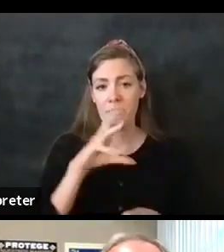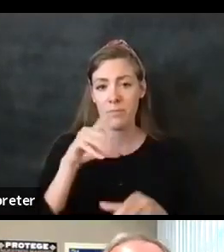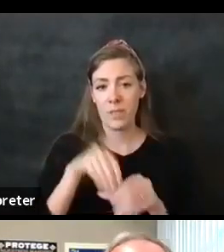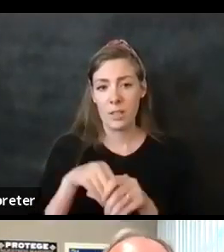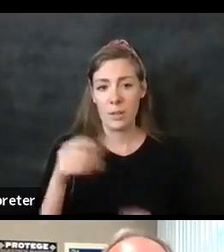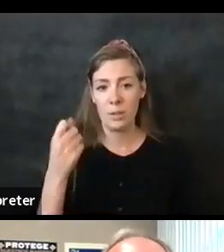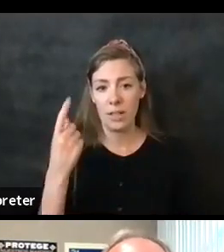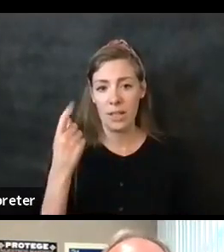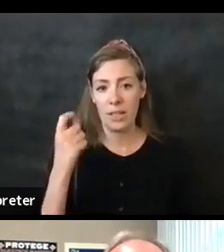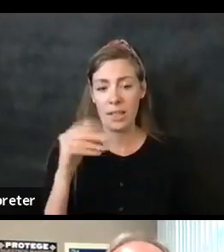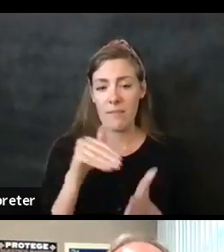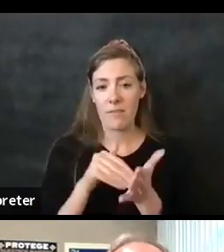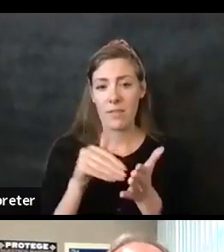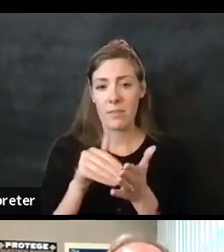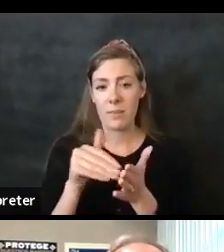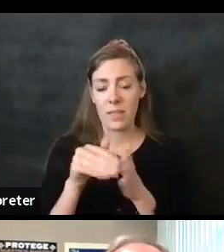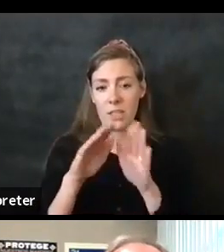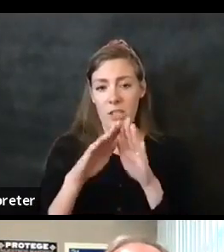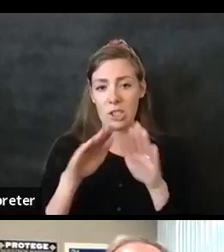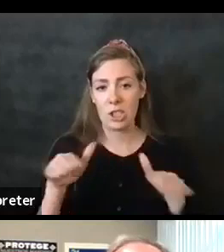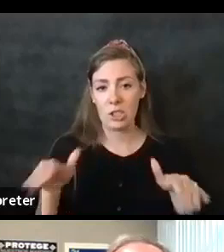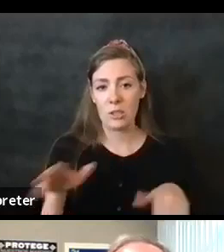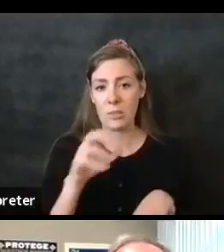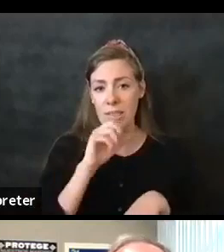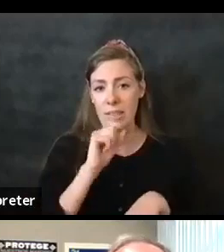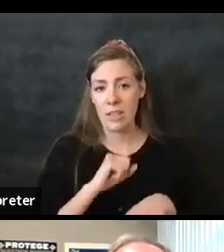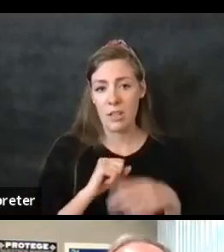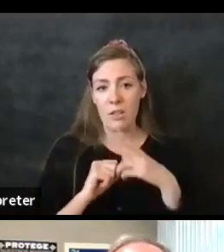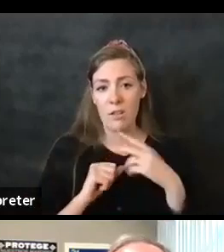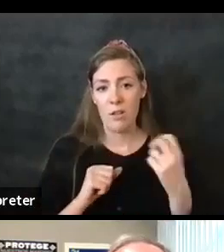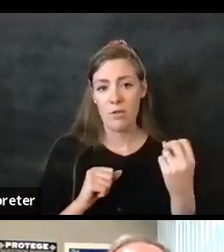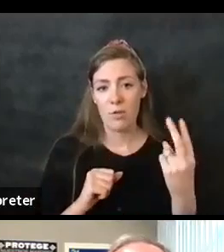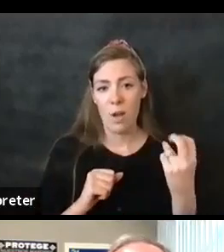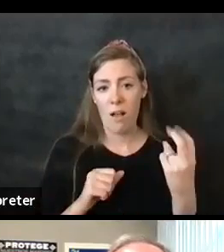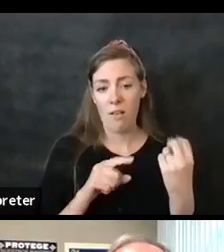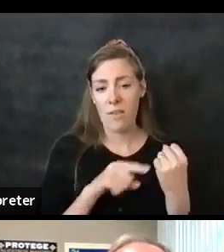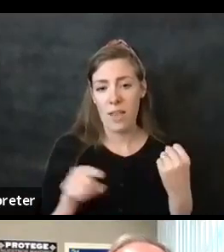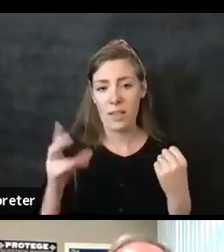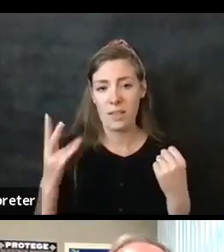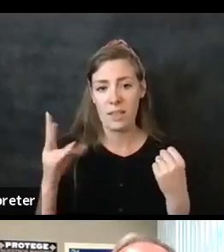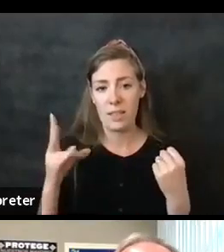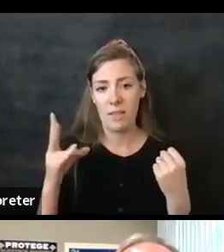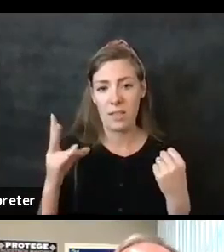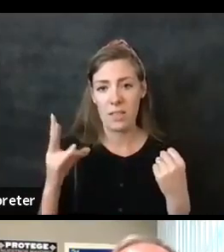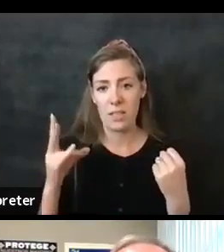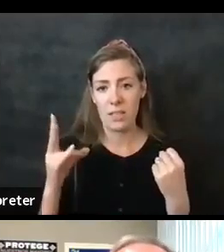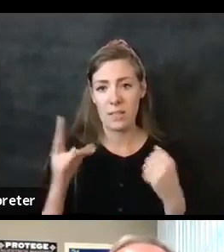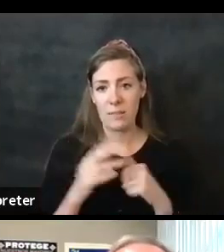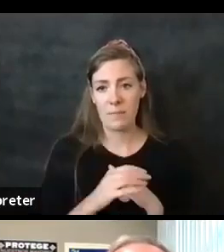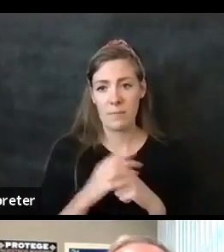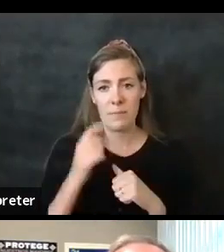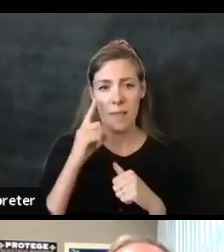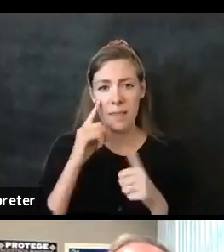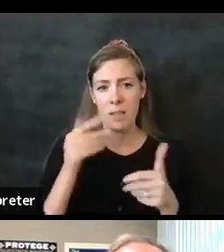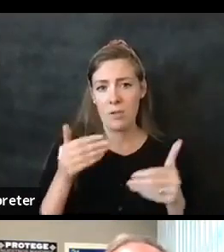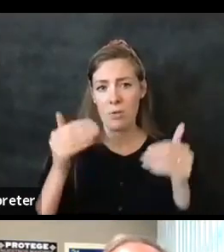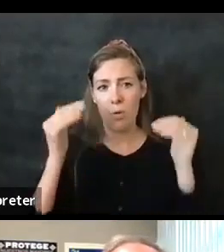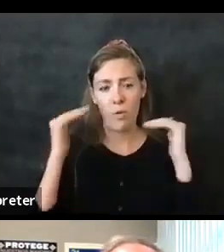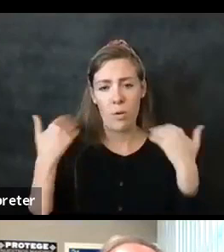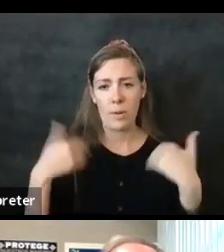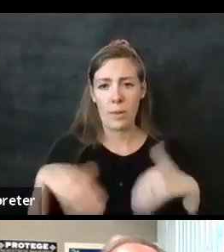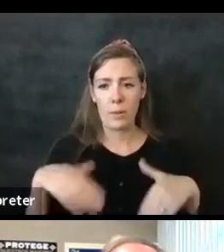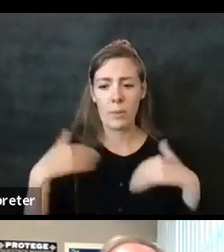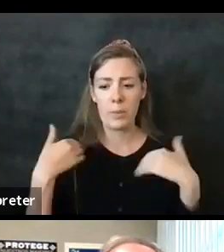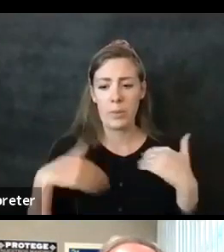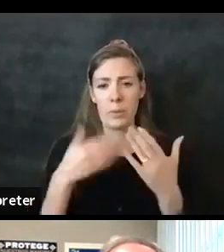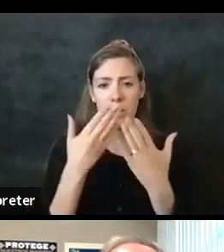million children between the ages of 12 and 17. And I think the overwhelming body of evidence has